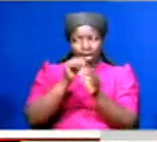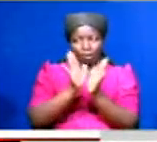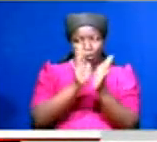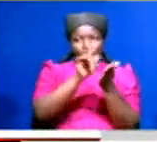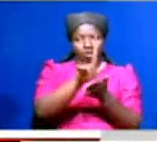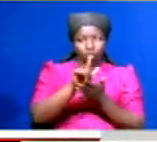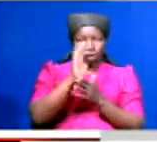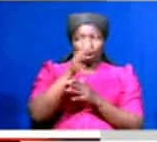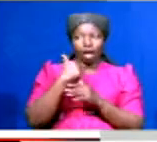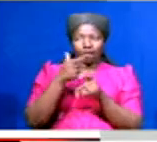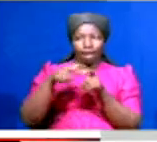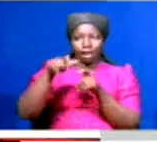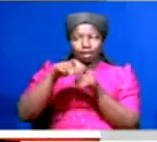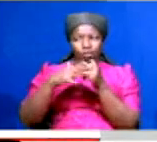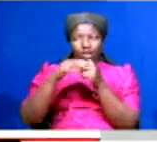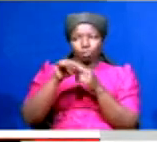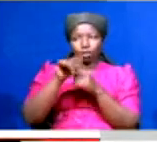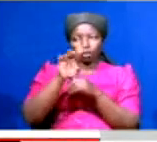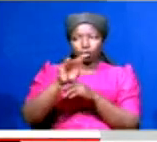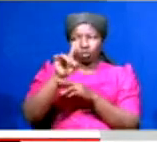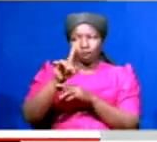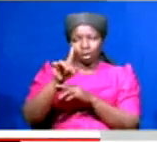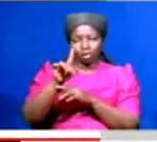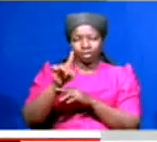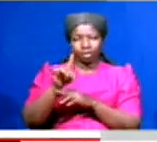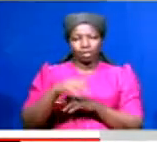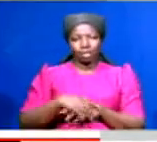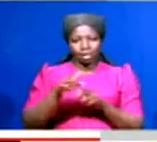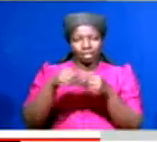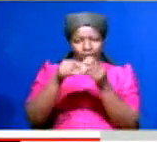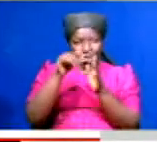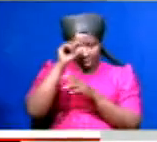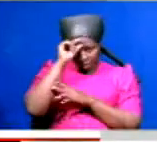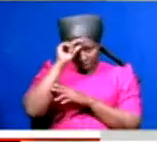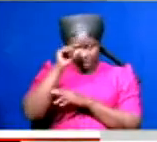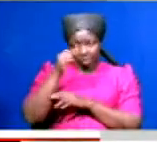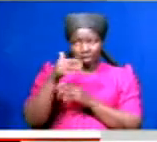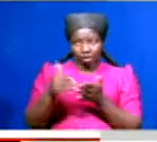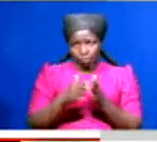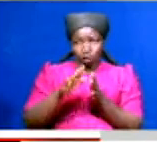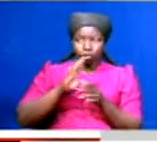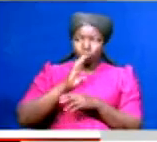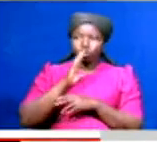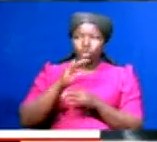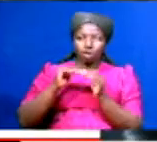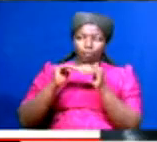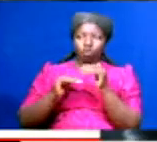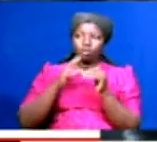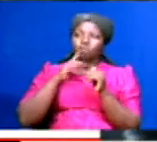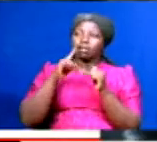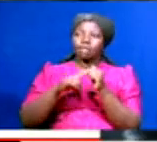9.41 trillion shillings, leaving the government with room to borrow less than 600 billion shillings in the next financial